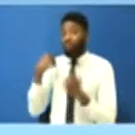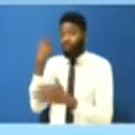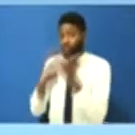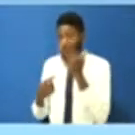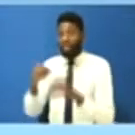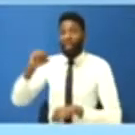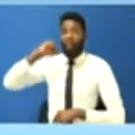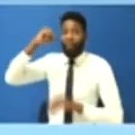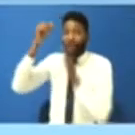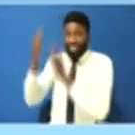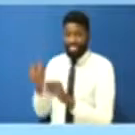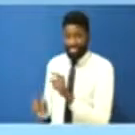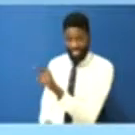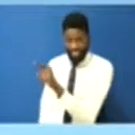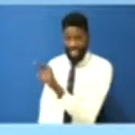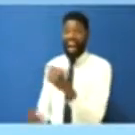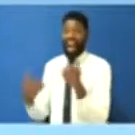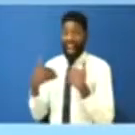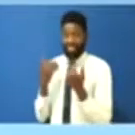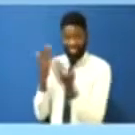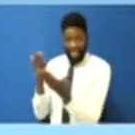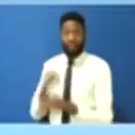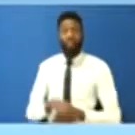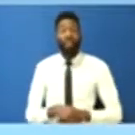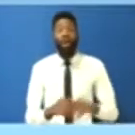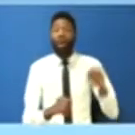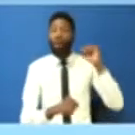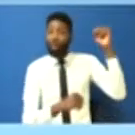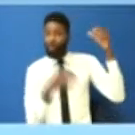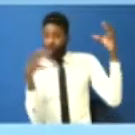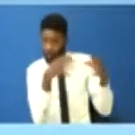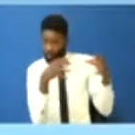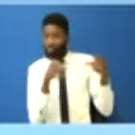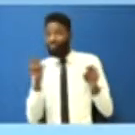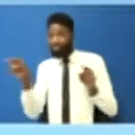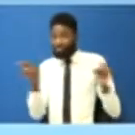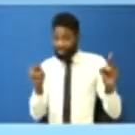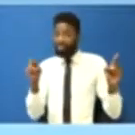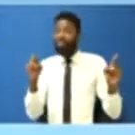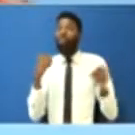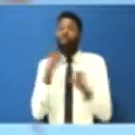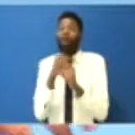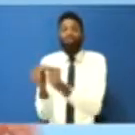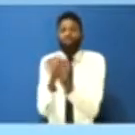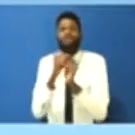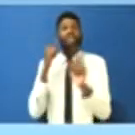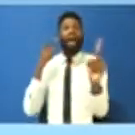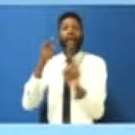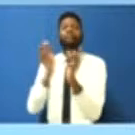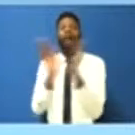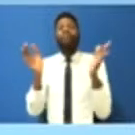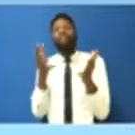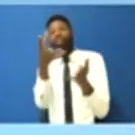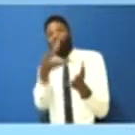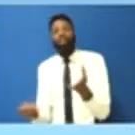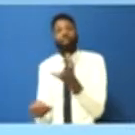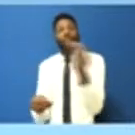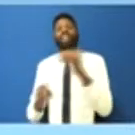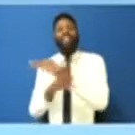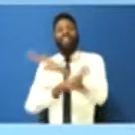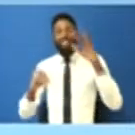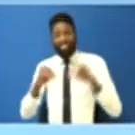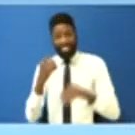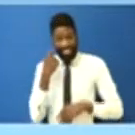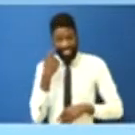have politicians political parties and politicians who have come together to steal from the public is like a shareholder